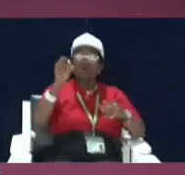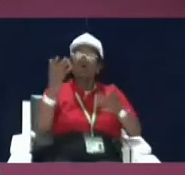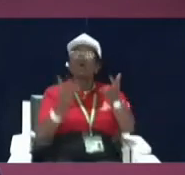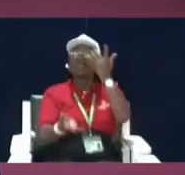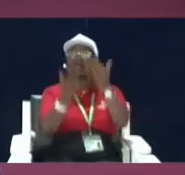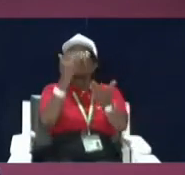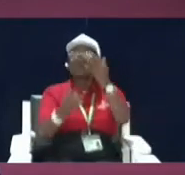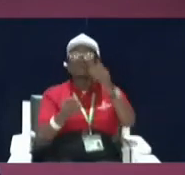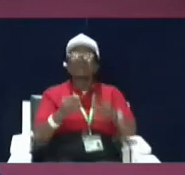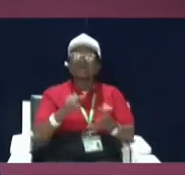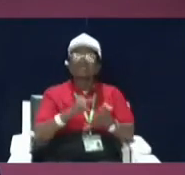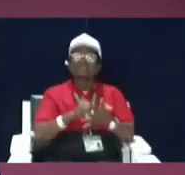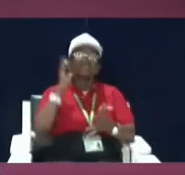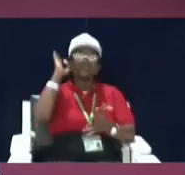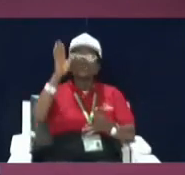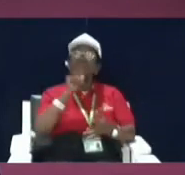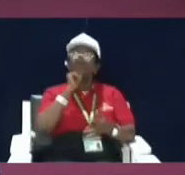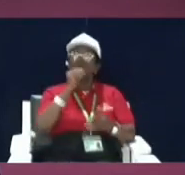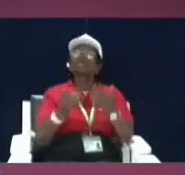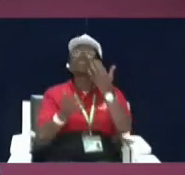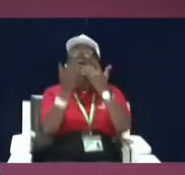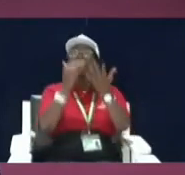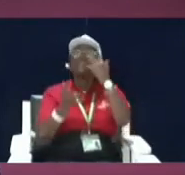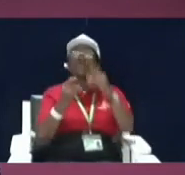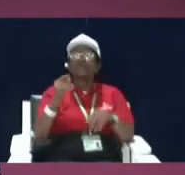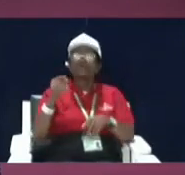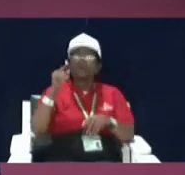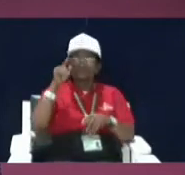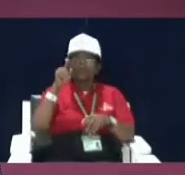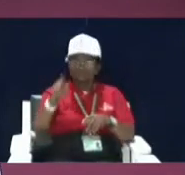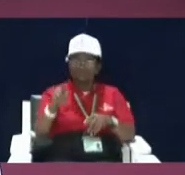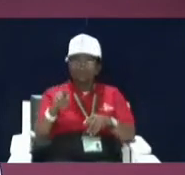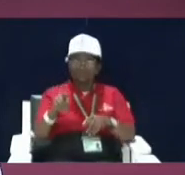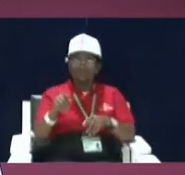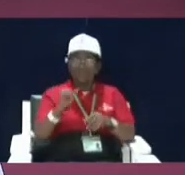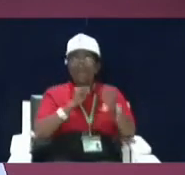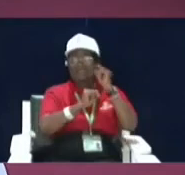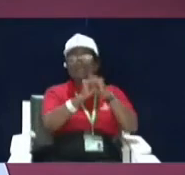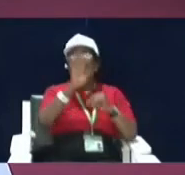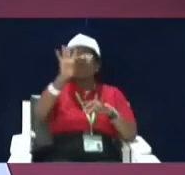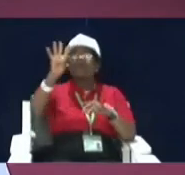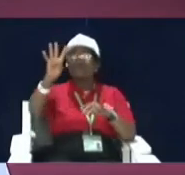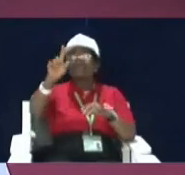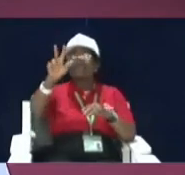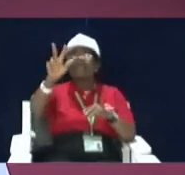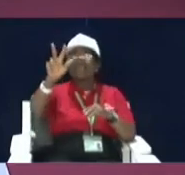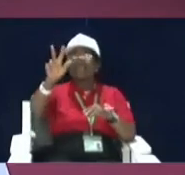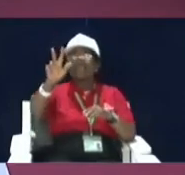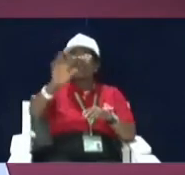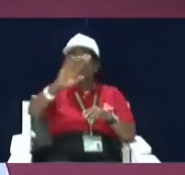Isaiah 43, verses 1 and 2. Isaiah 43, 1 and 2.